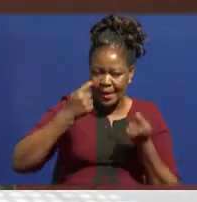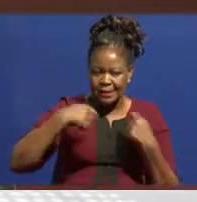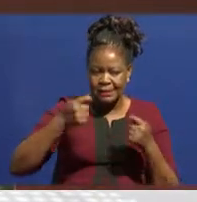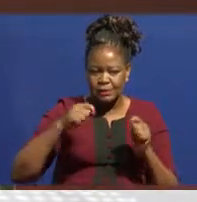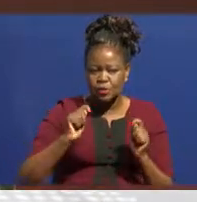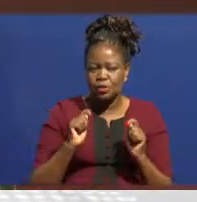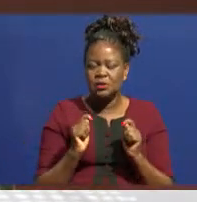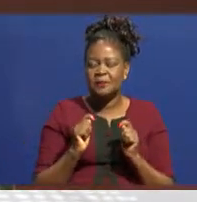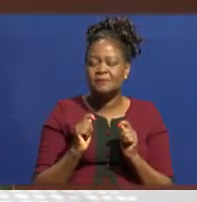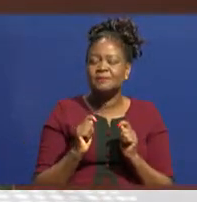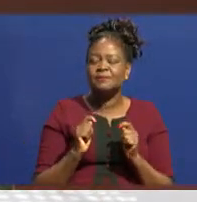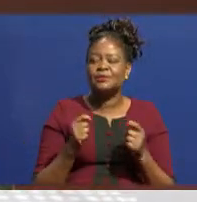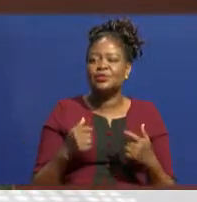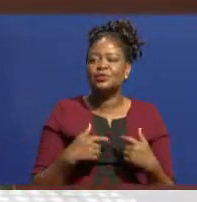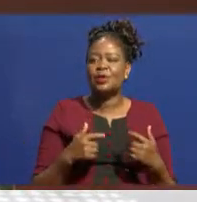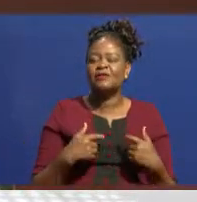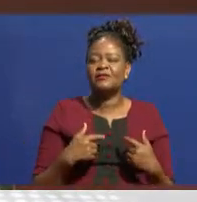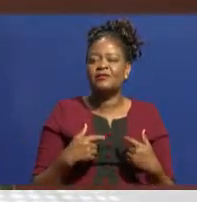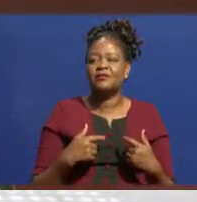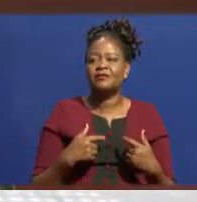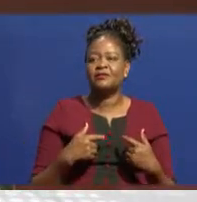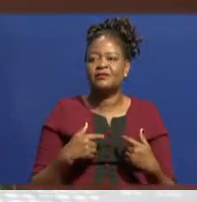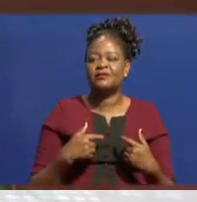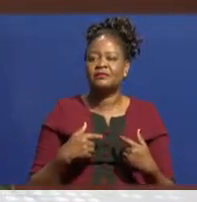to have